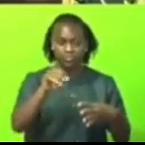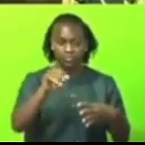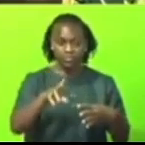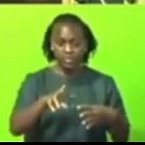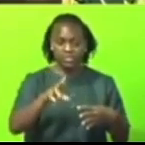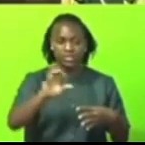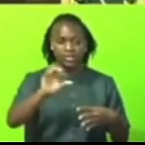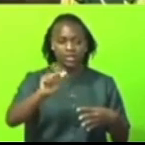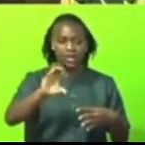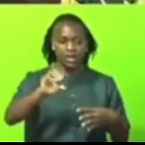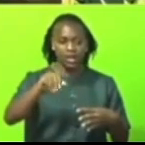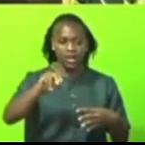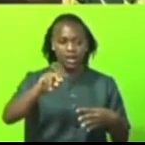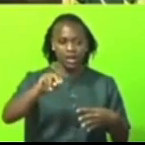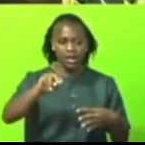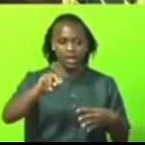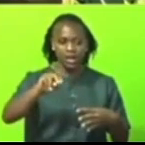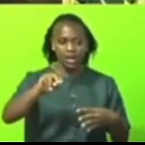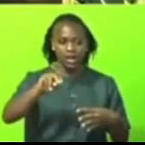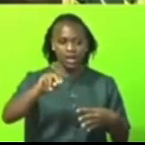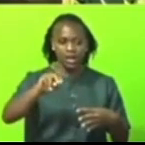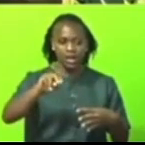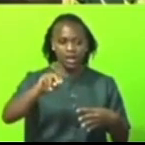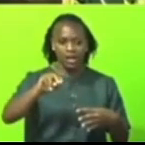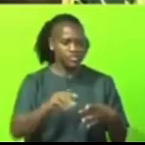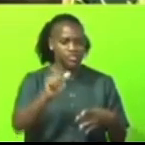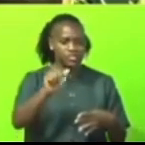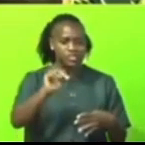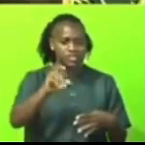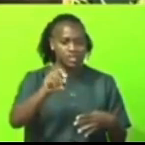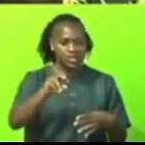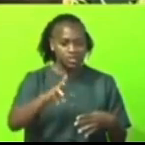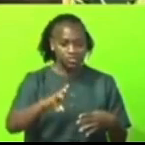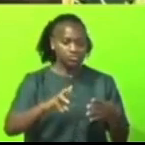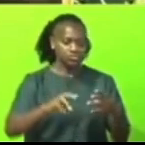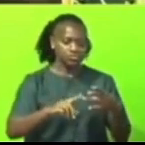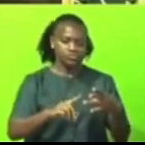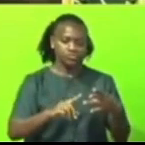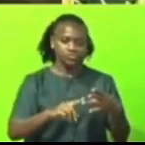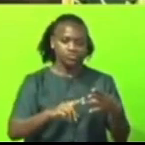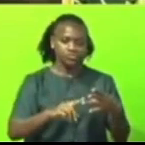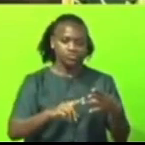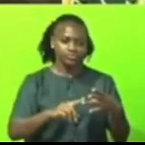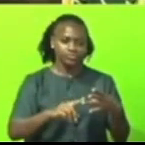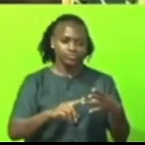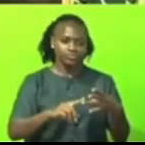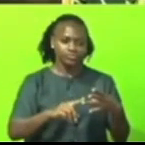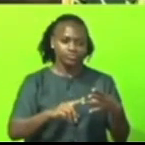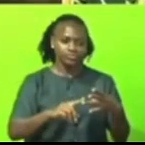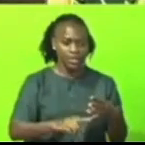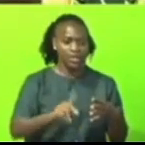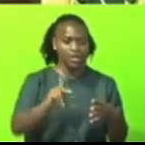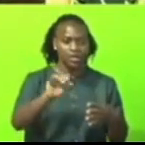honorable Andrew amaku honorable CA mam Morrison and honorable kodo Asanti Mr